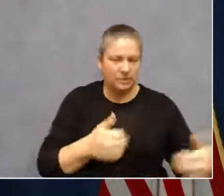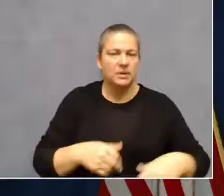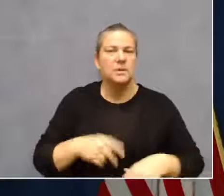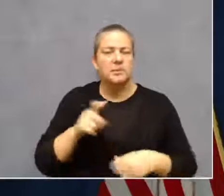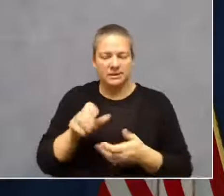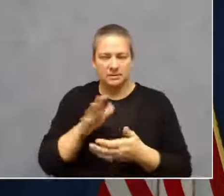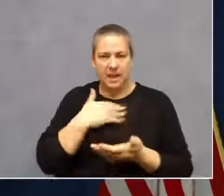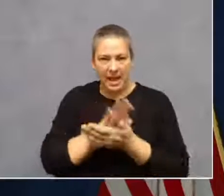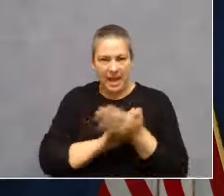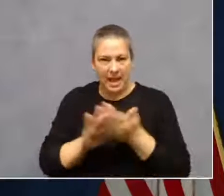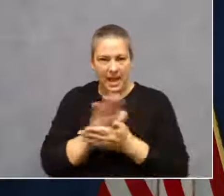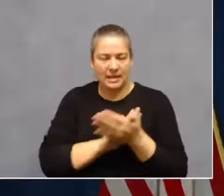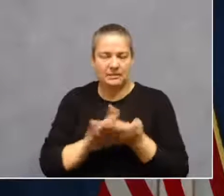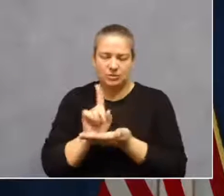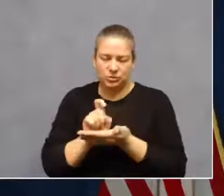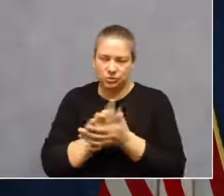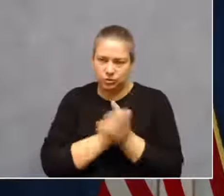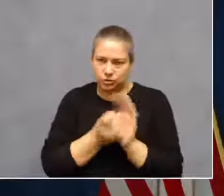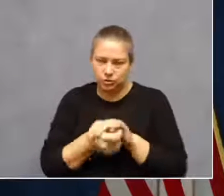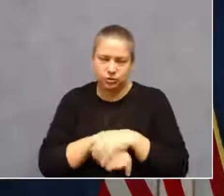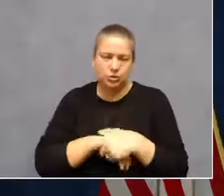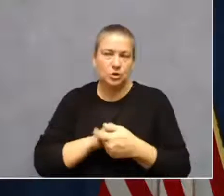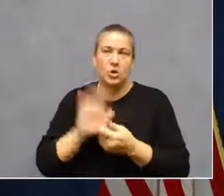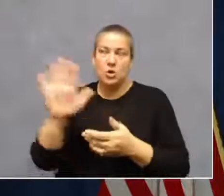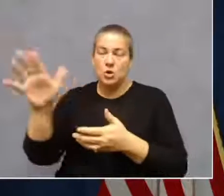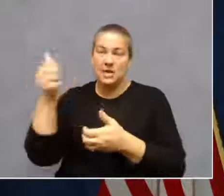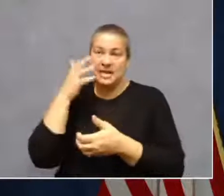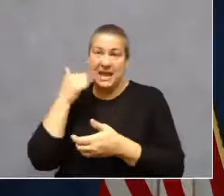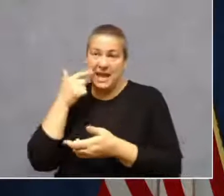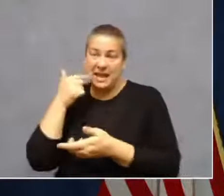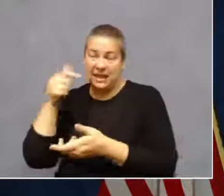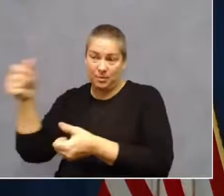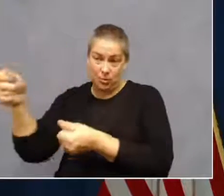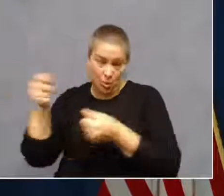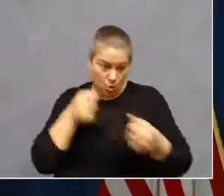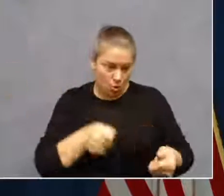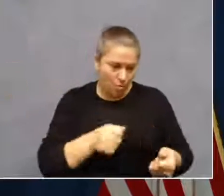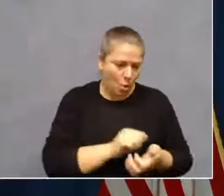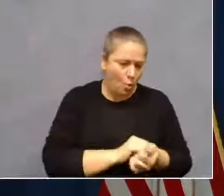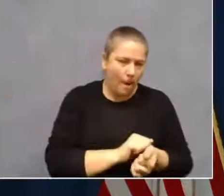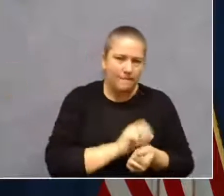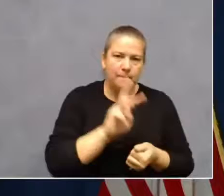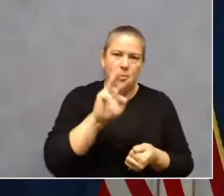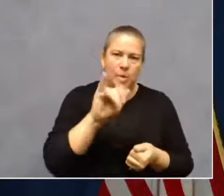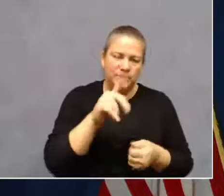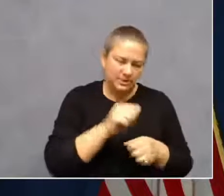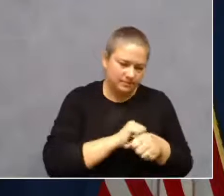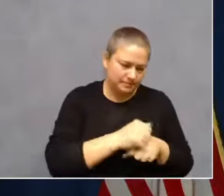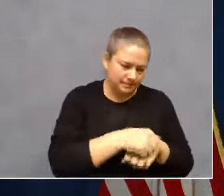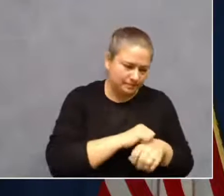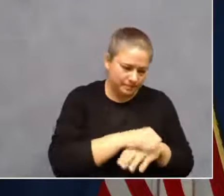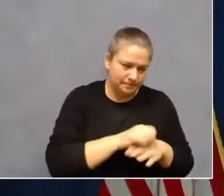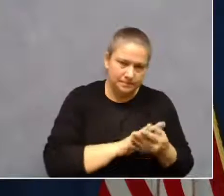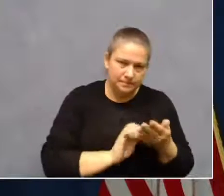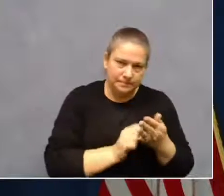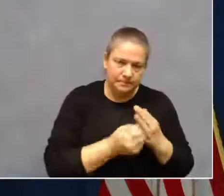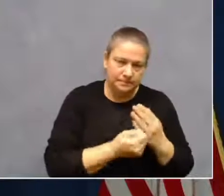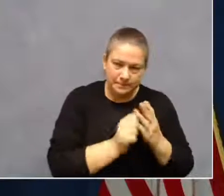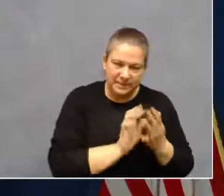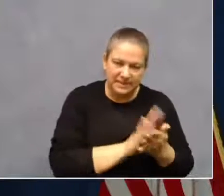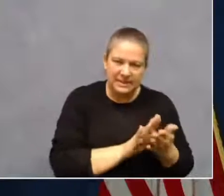hands, and when you get home with the candy, you need to wipe it off with a sanitary wipe, and you need to